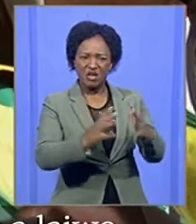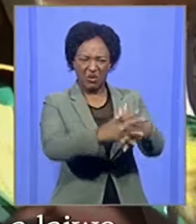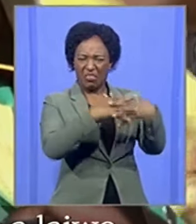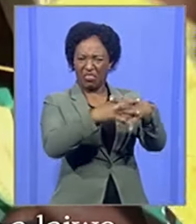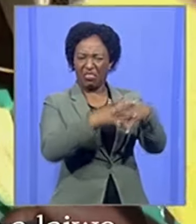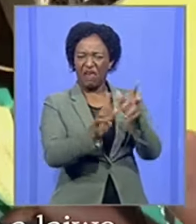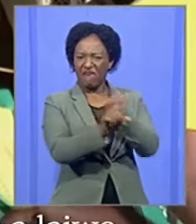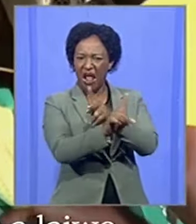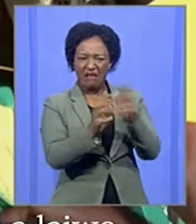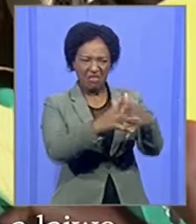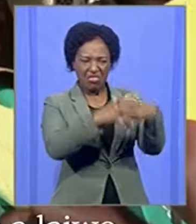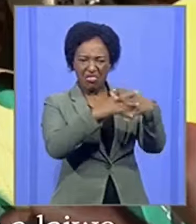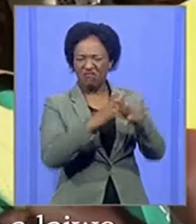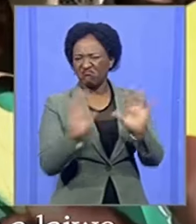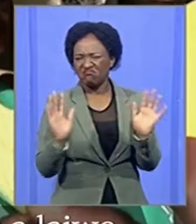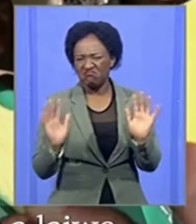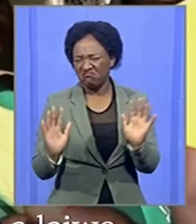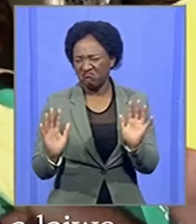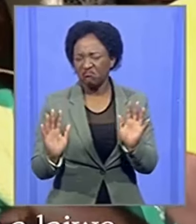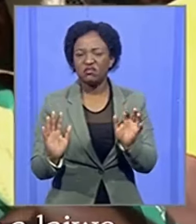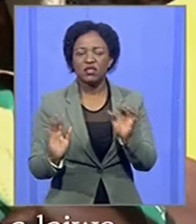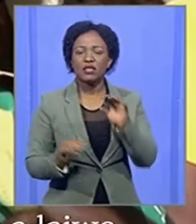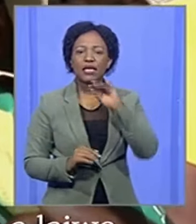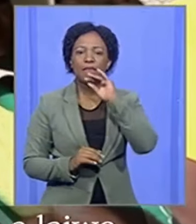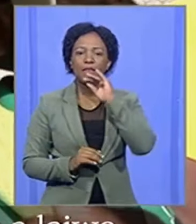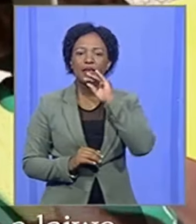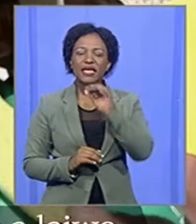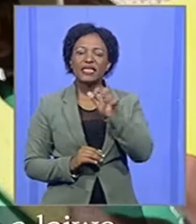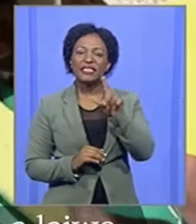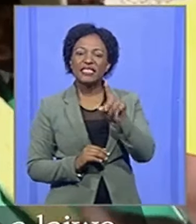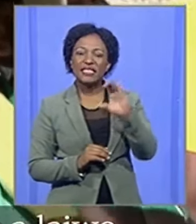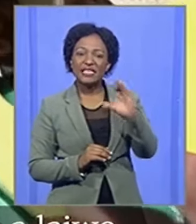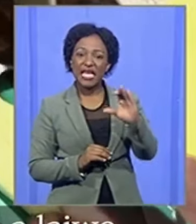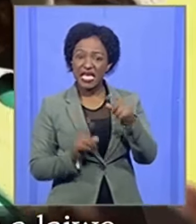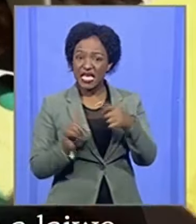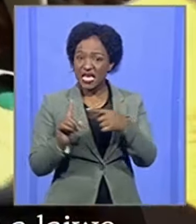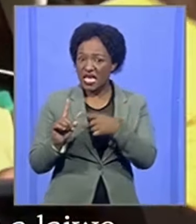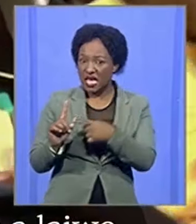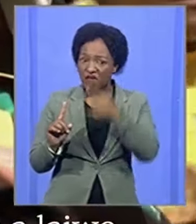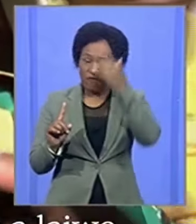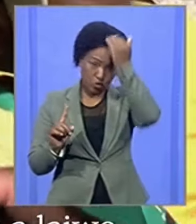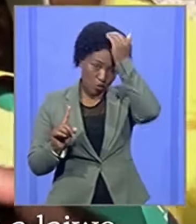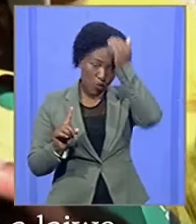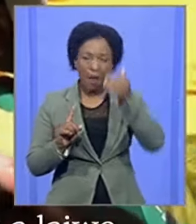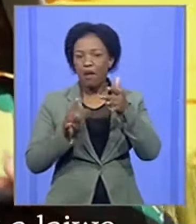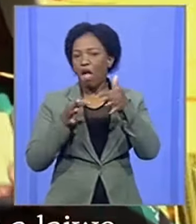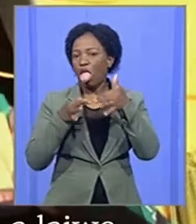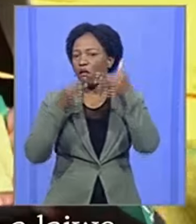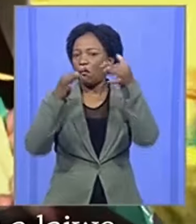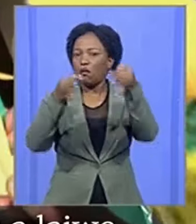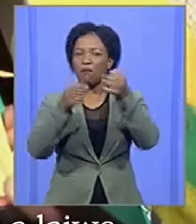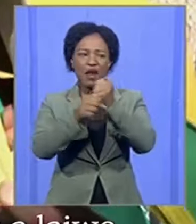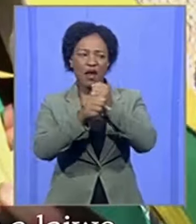spectacle of anarchy. It doesn't mean the DC against Zuma is postponed forever, and that is he will never be